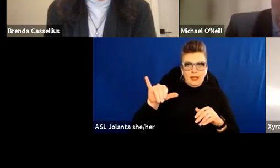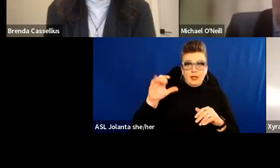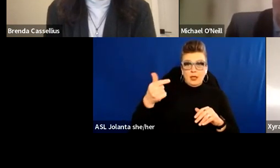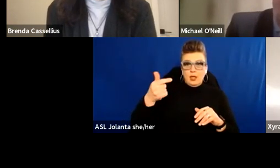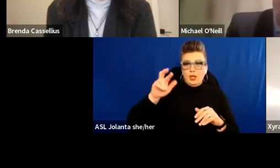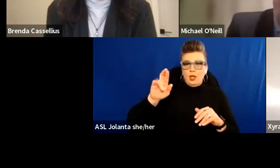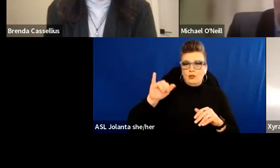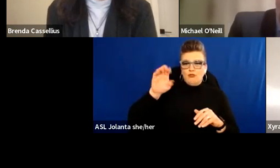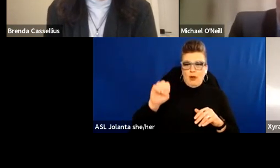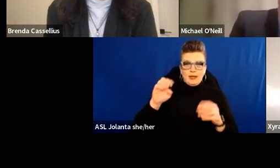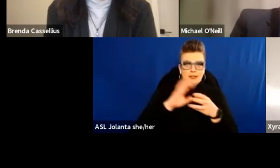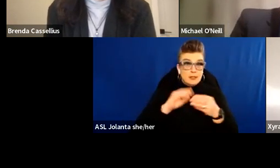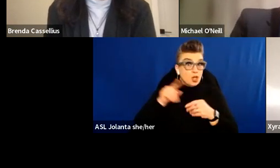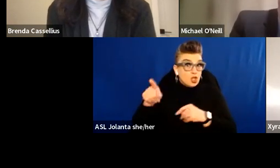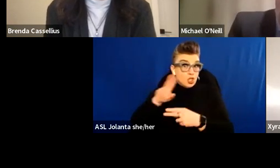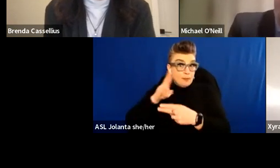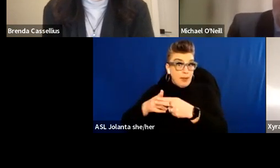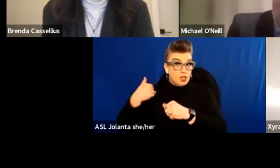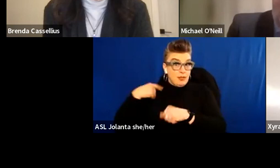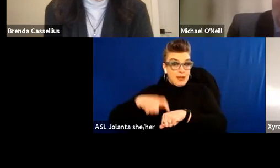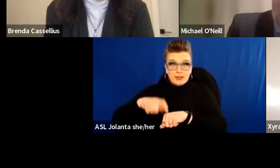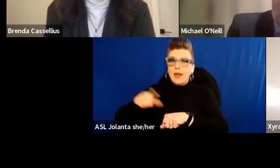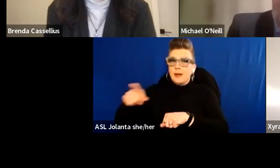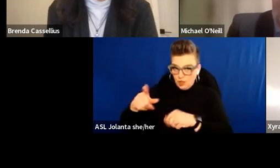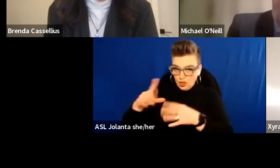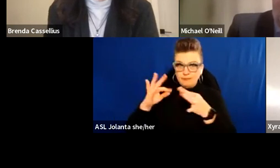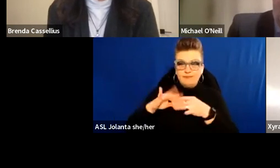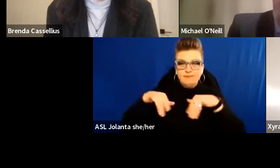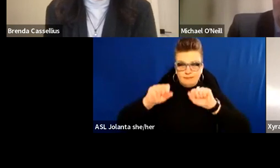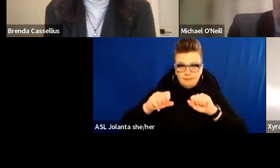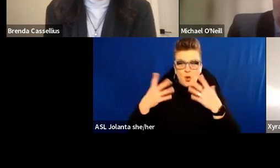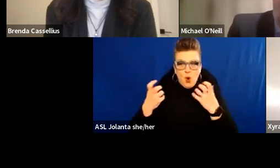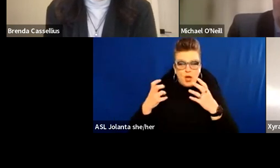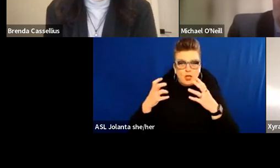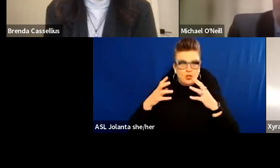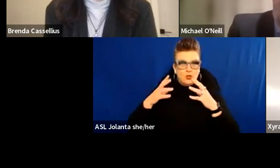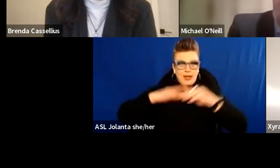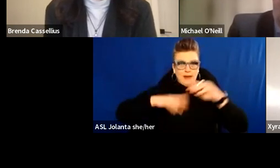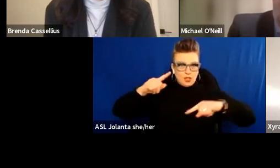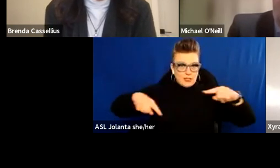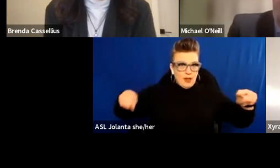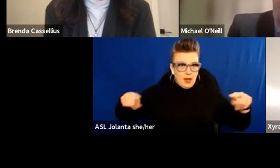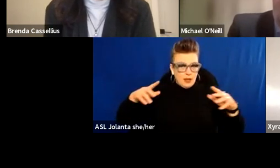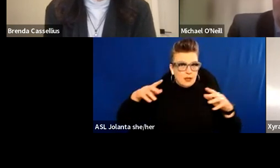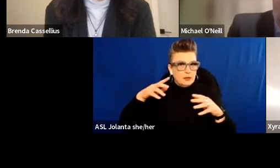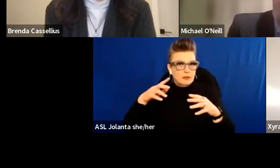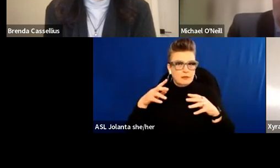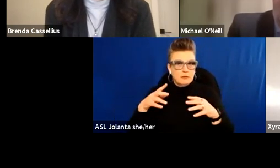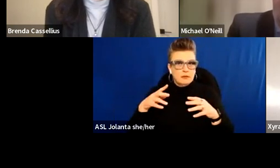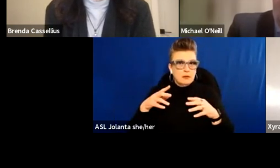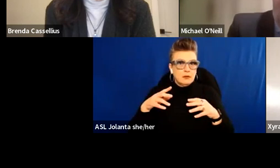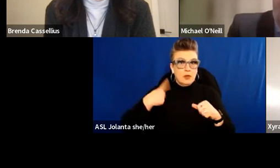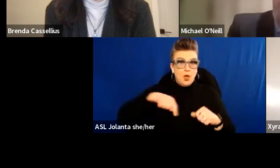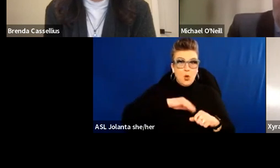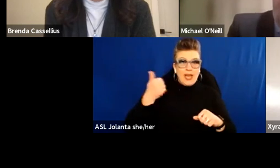speaking last time she said that one of her focus would be to diversify and we had 20 safety officers that we have